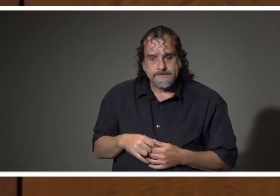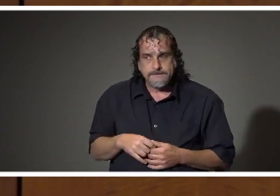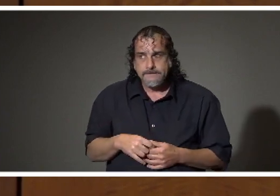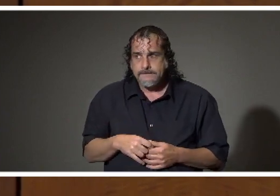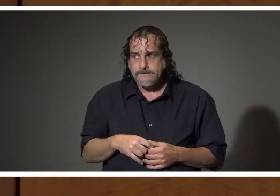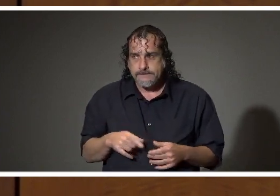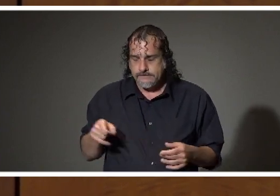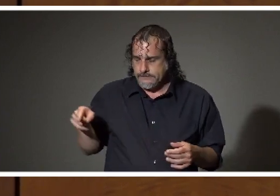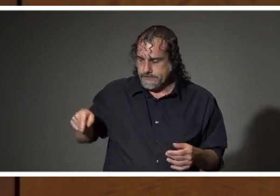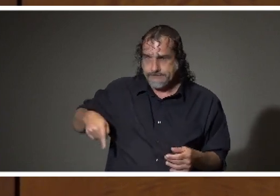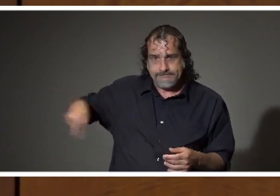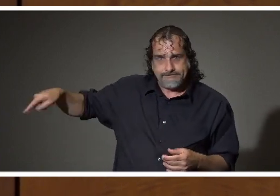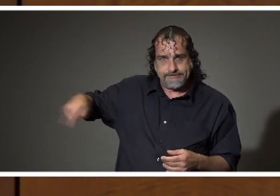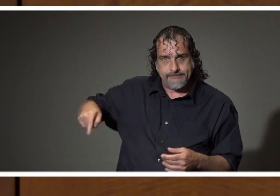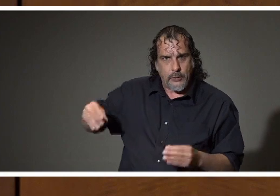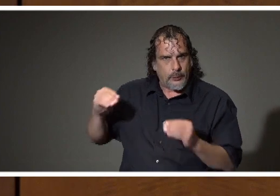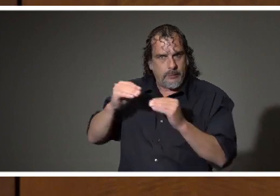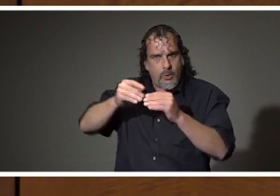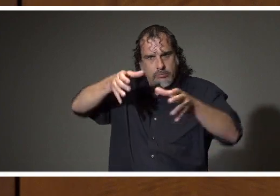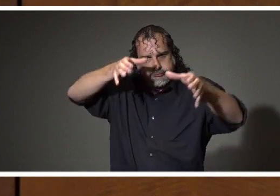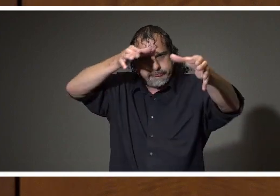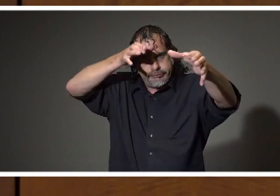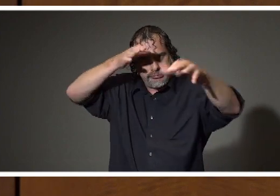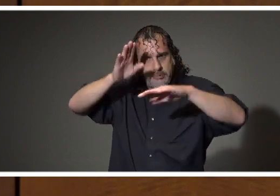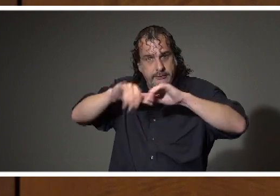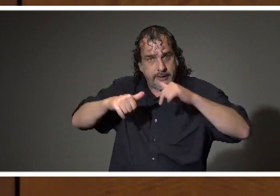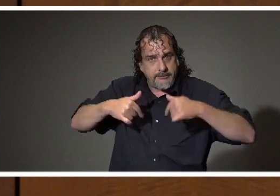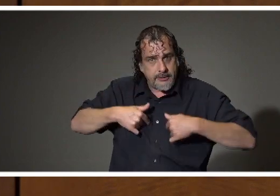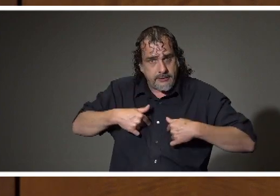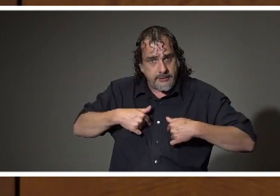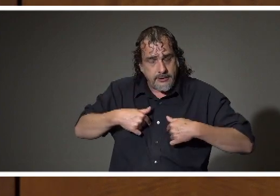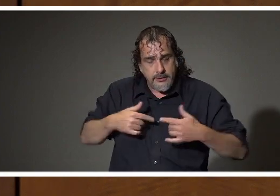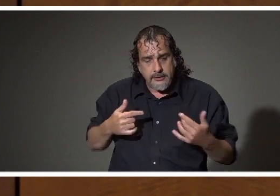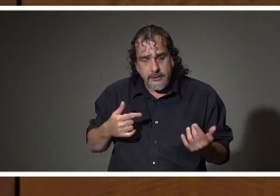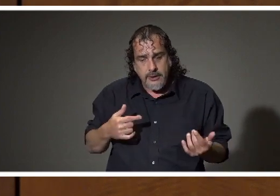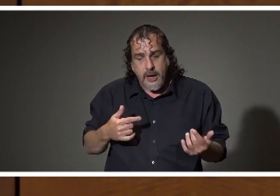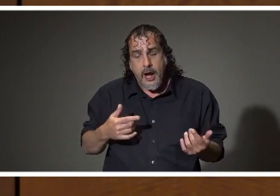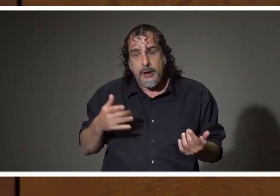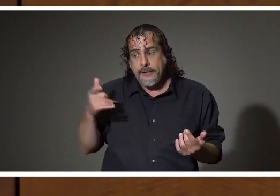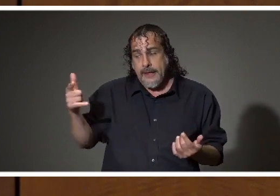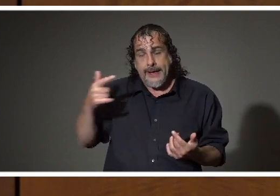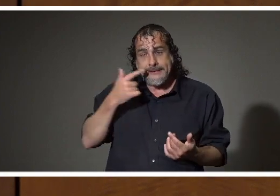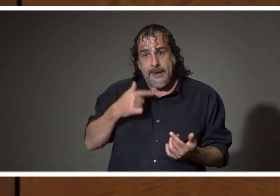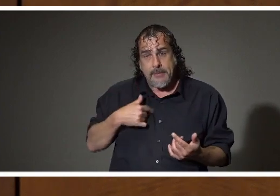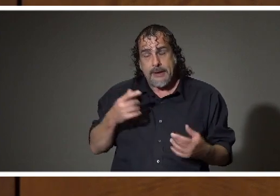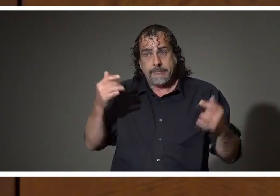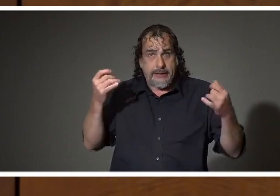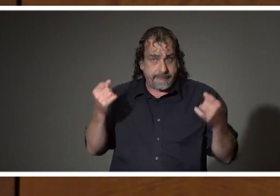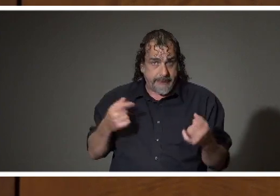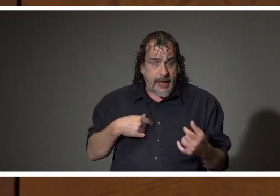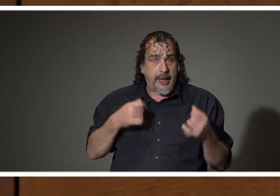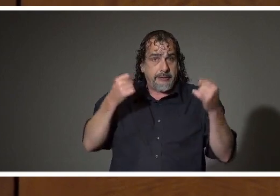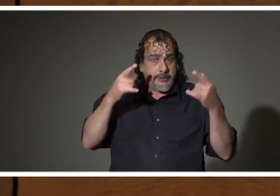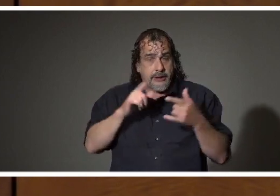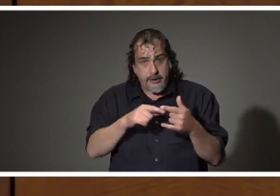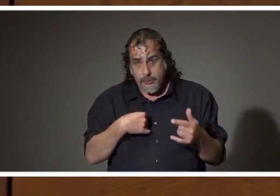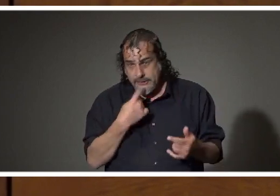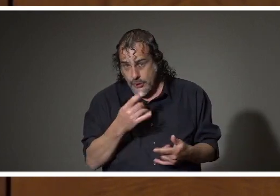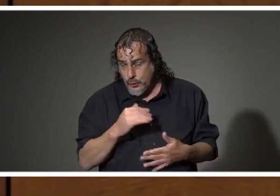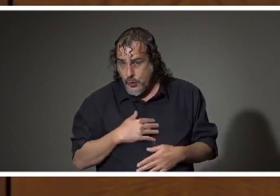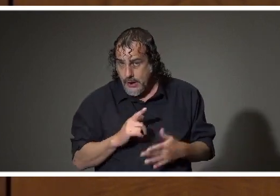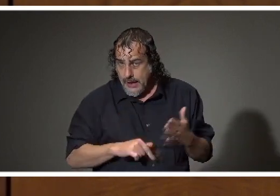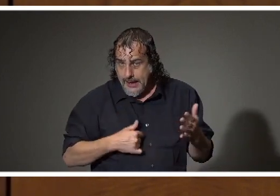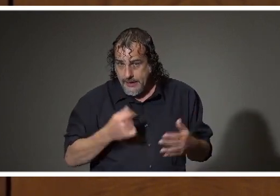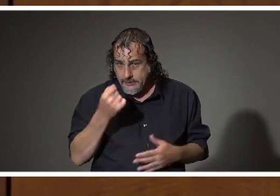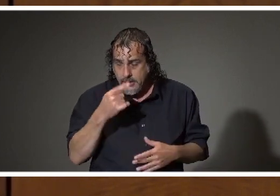two to my right are far more knowledgeable than I am, so I'm going to put it in terms that I can understand, that hopefully helps everyone else understand. If